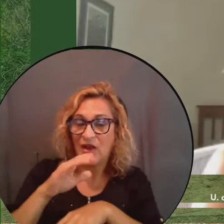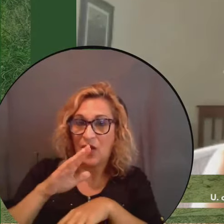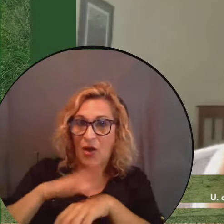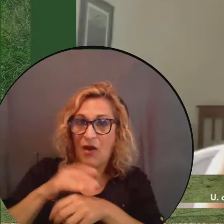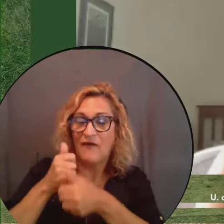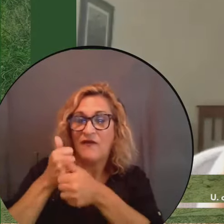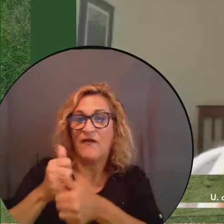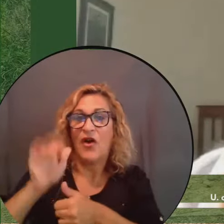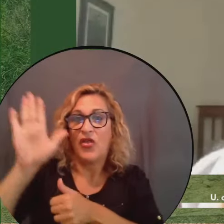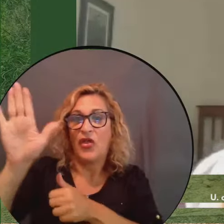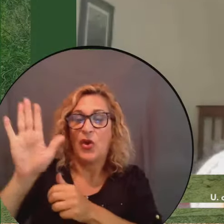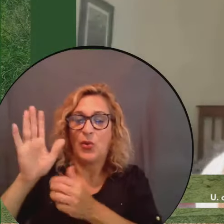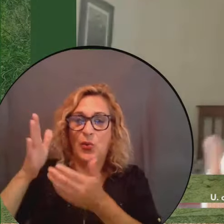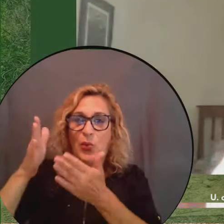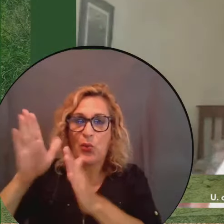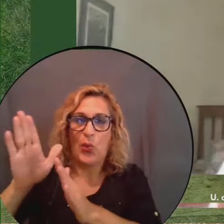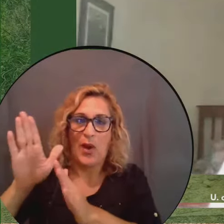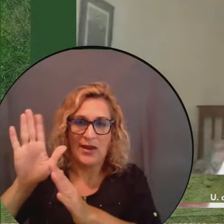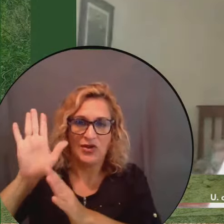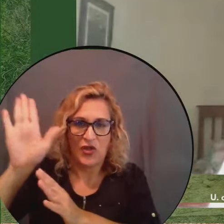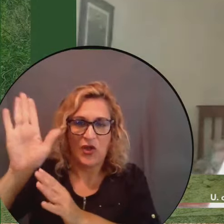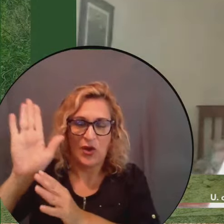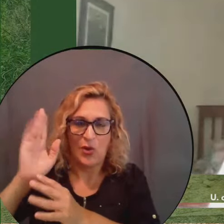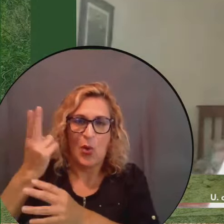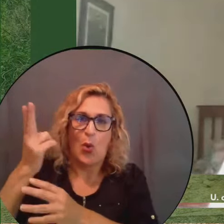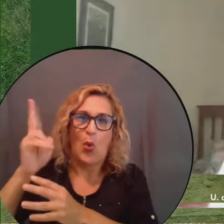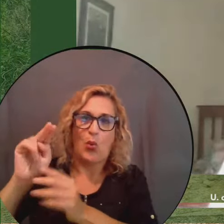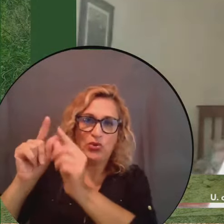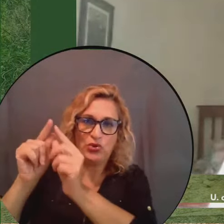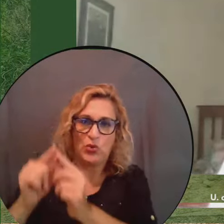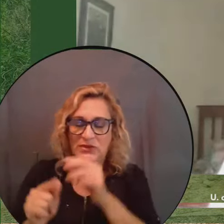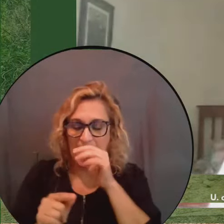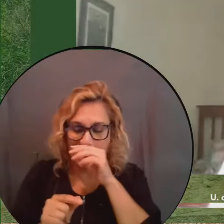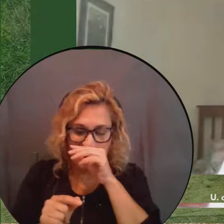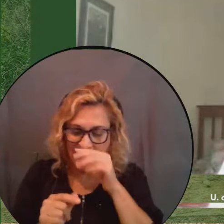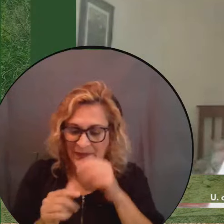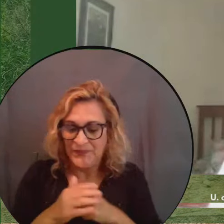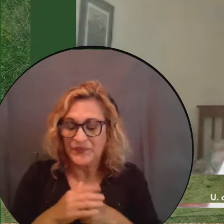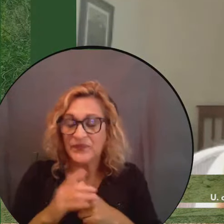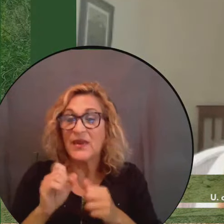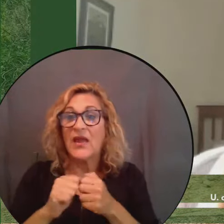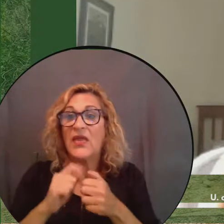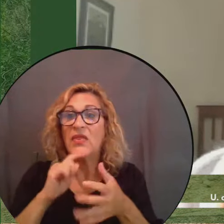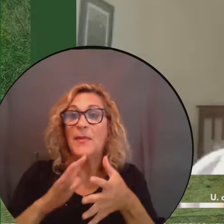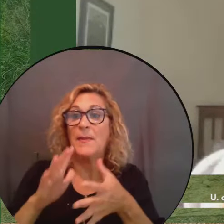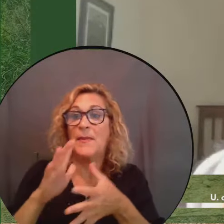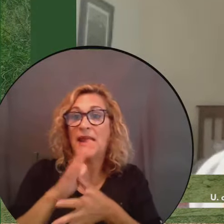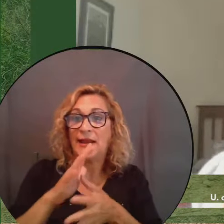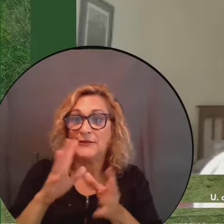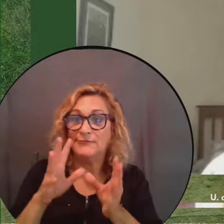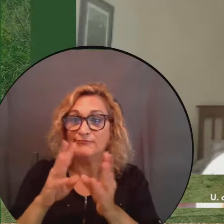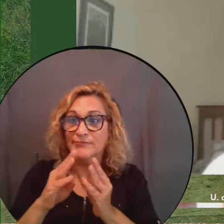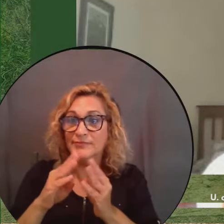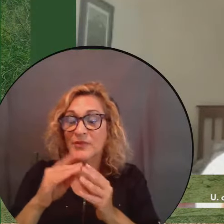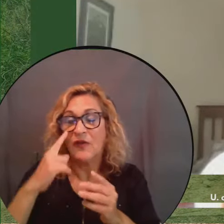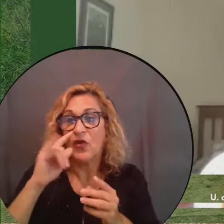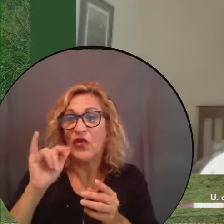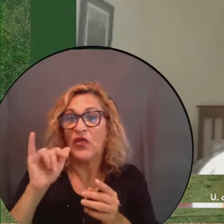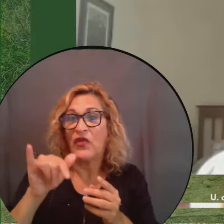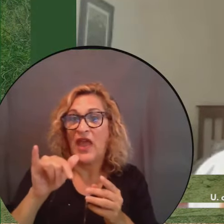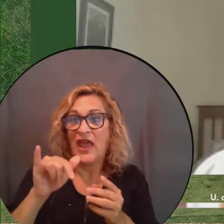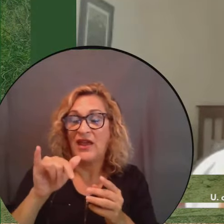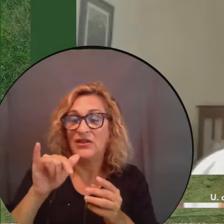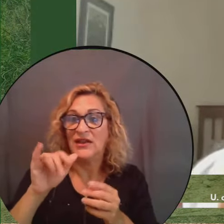terms. So in the preliminary hearing of the Atlanta Solidarity Fund and in